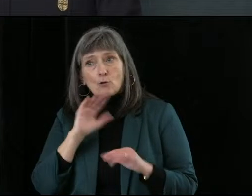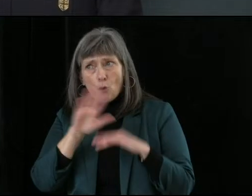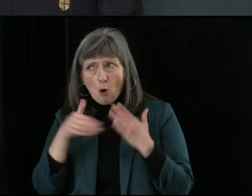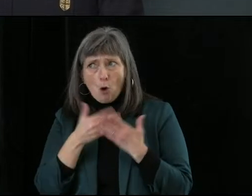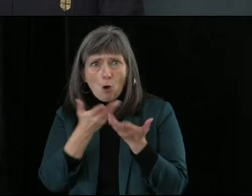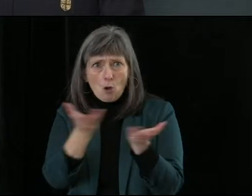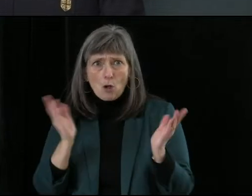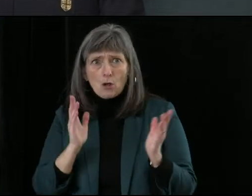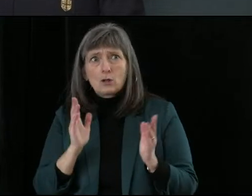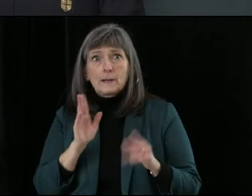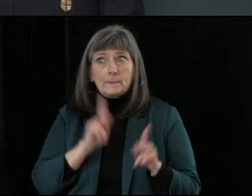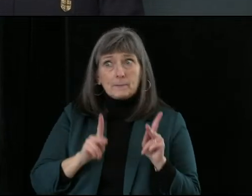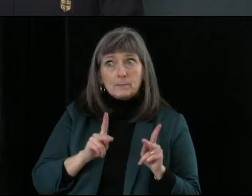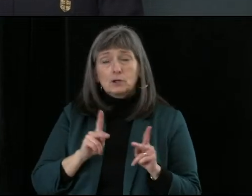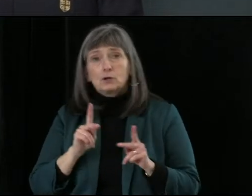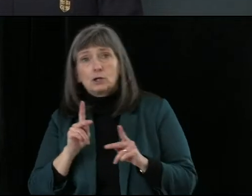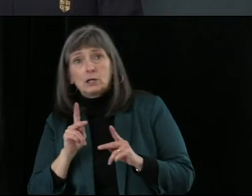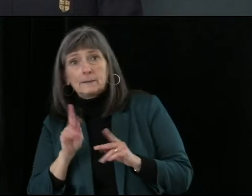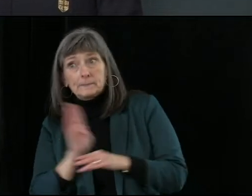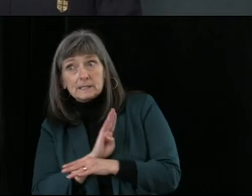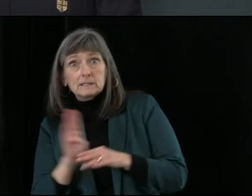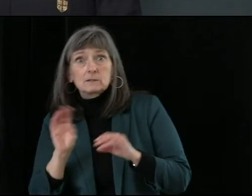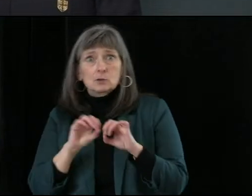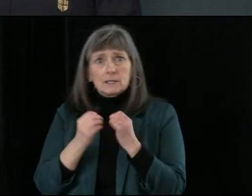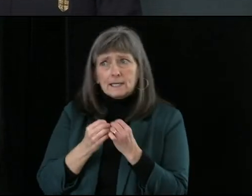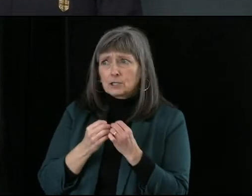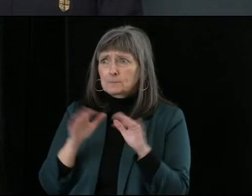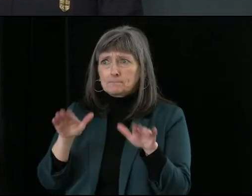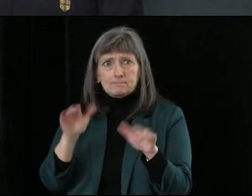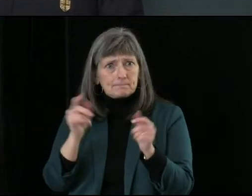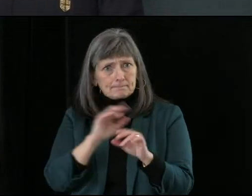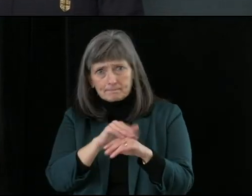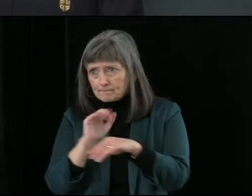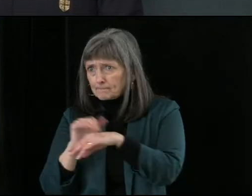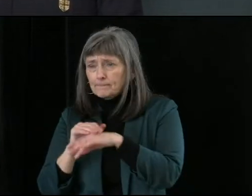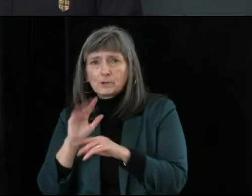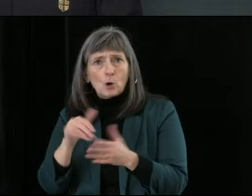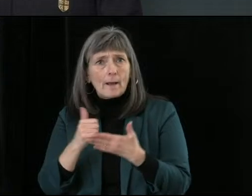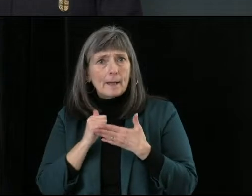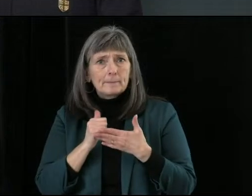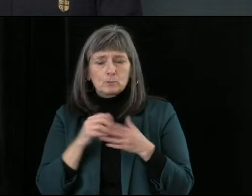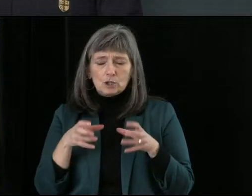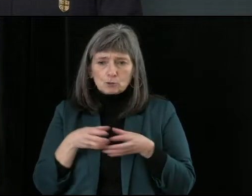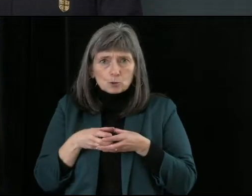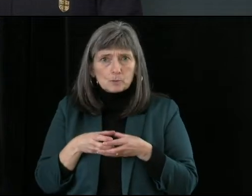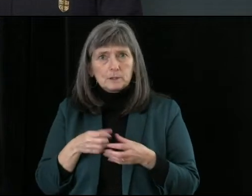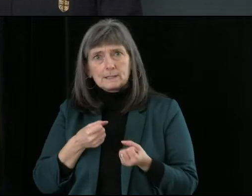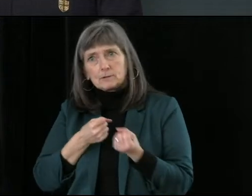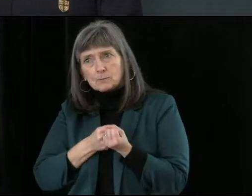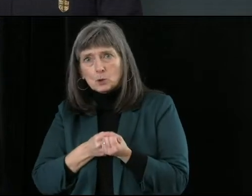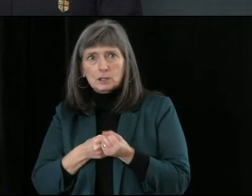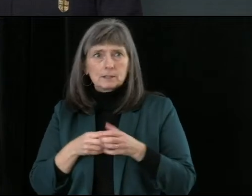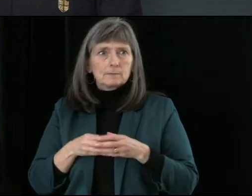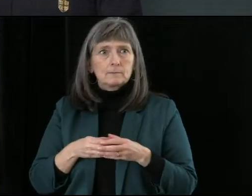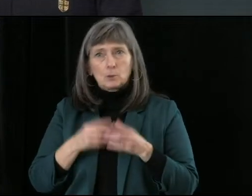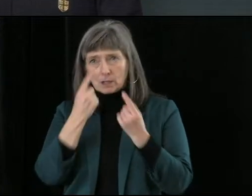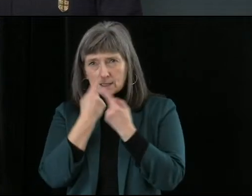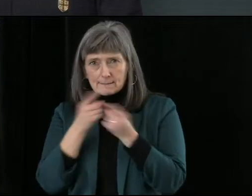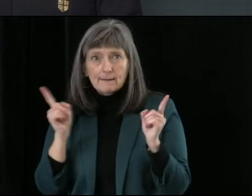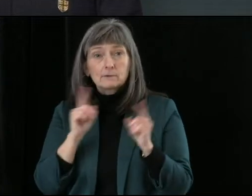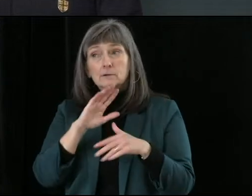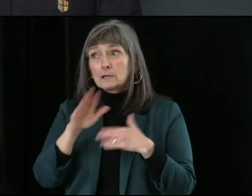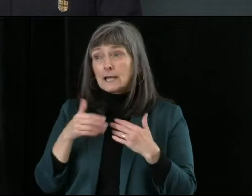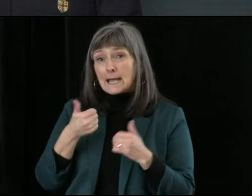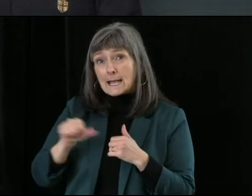residents, businesses, and organizations. By standing together, we send a resounding message that gender-based violence has